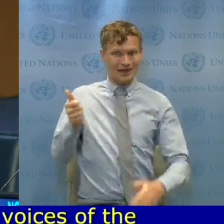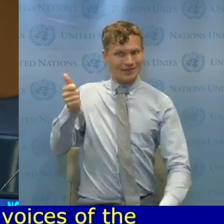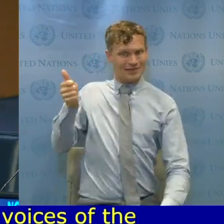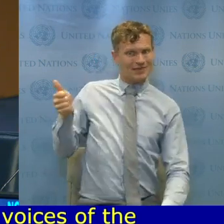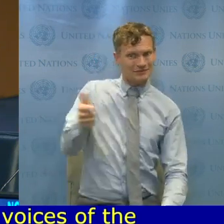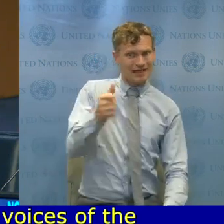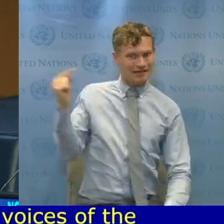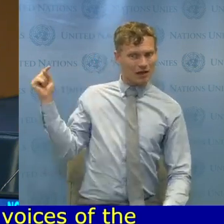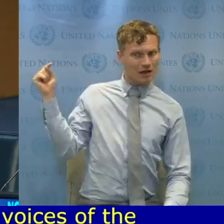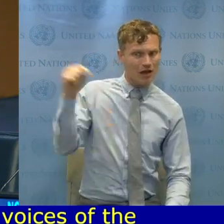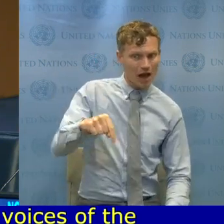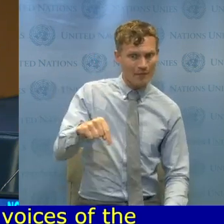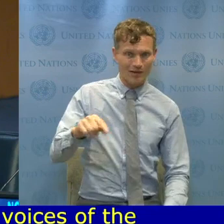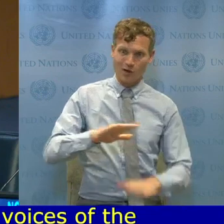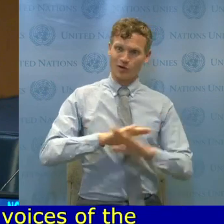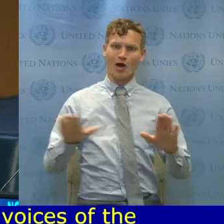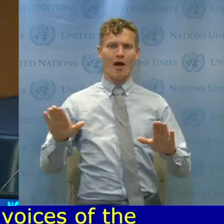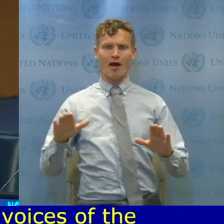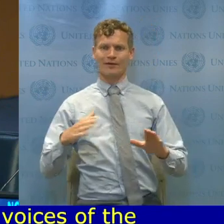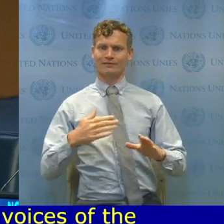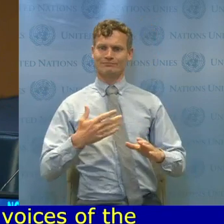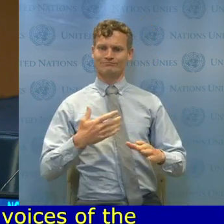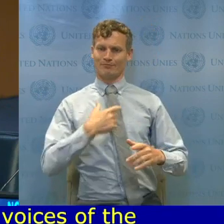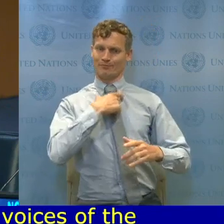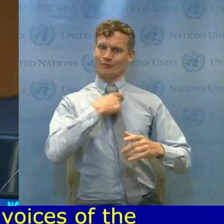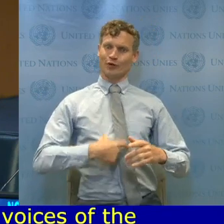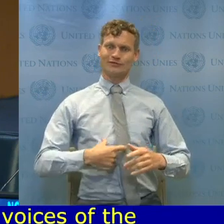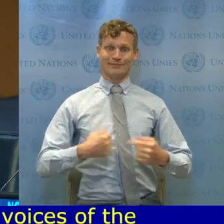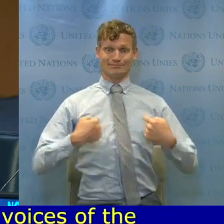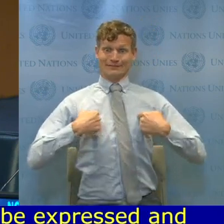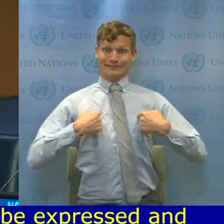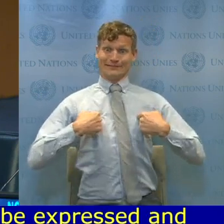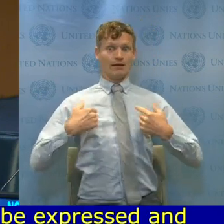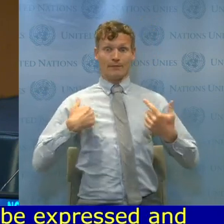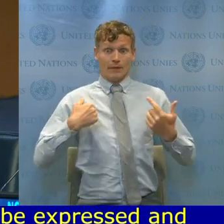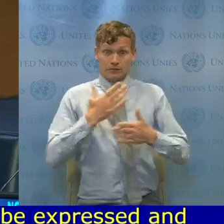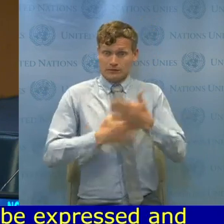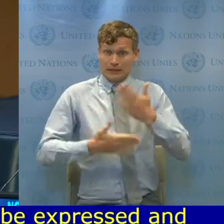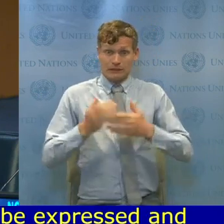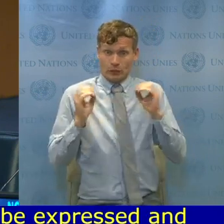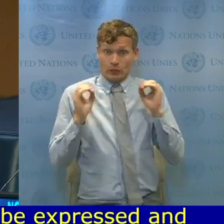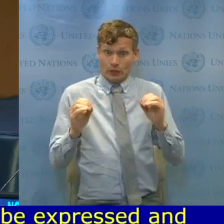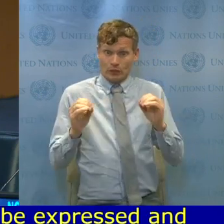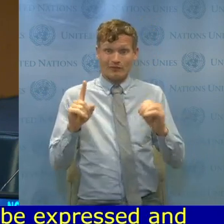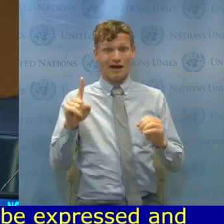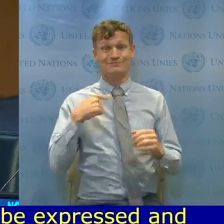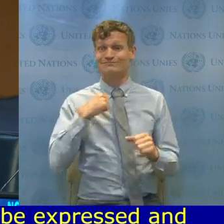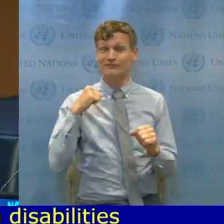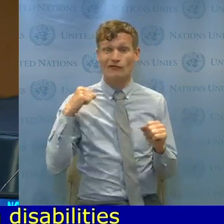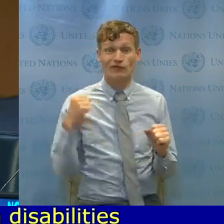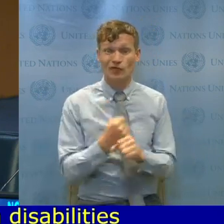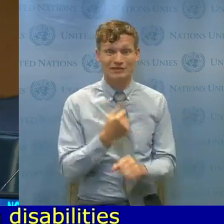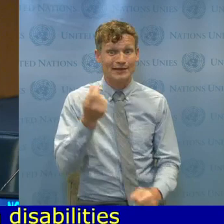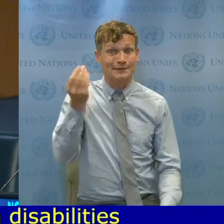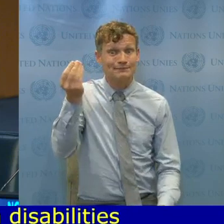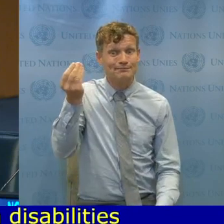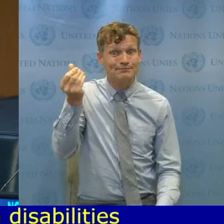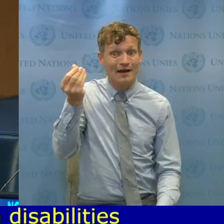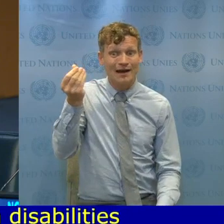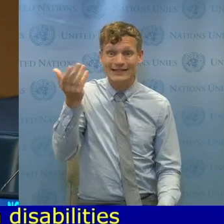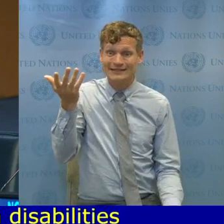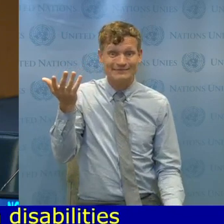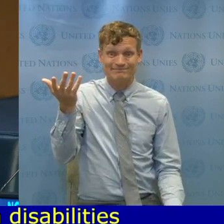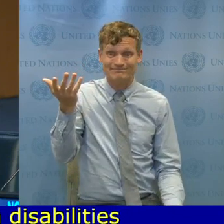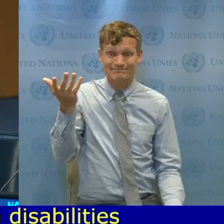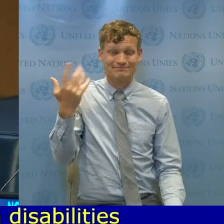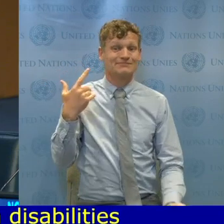not by the able-bodied representative. Unfortunately, mainly due to financial resources, the persons with disabilities of